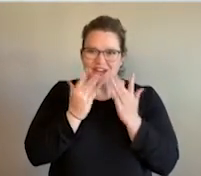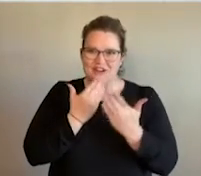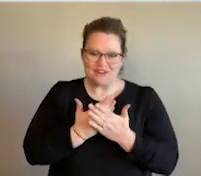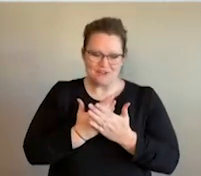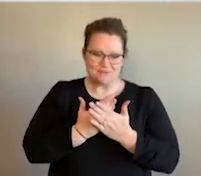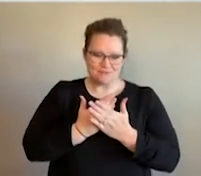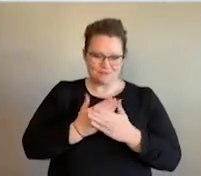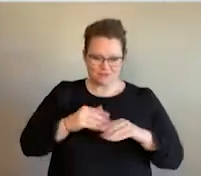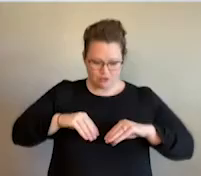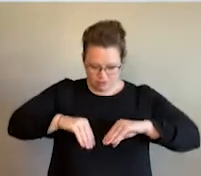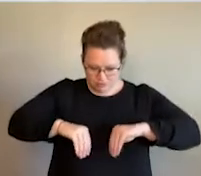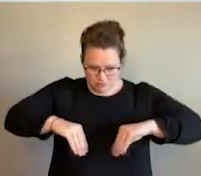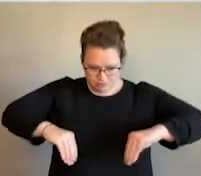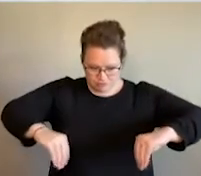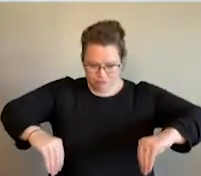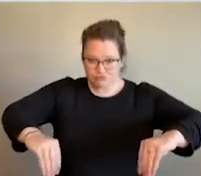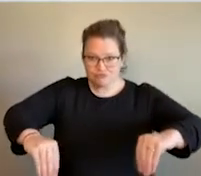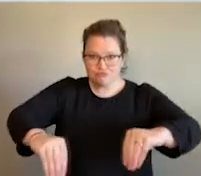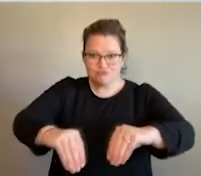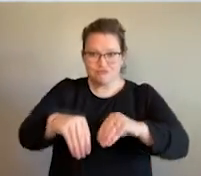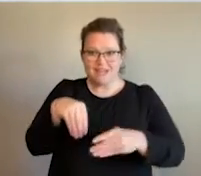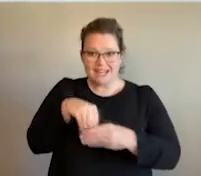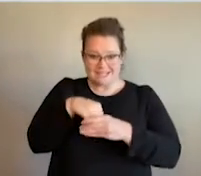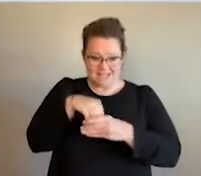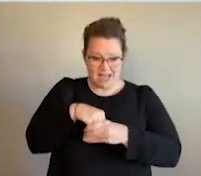Tuck it in the sides.